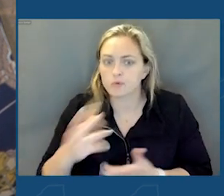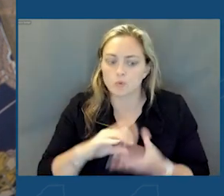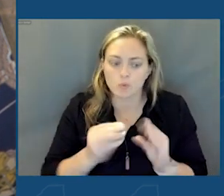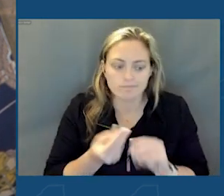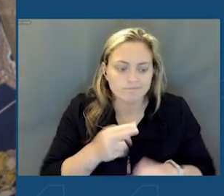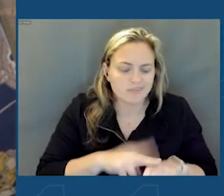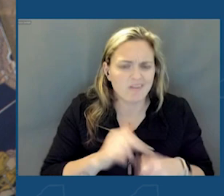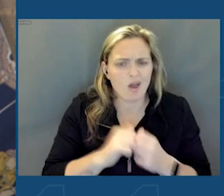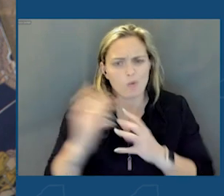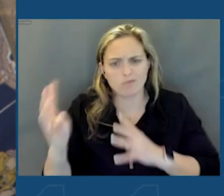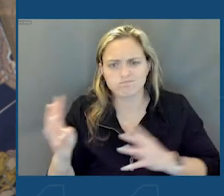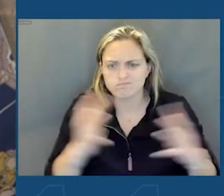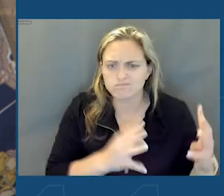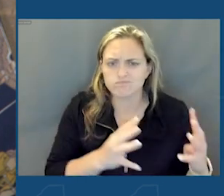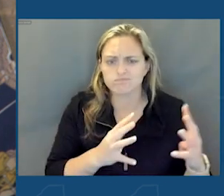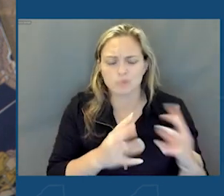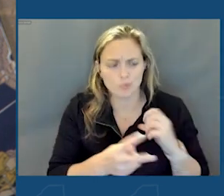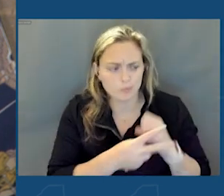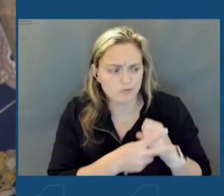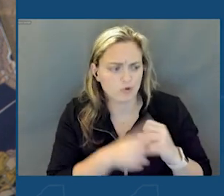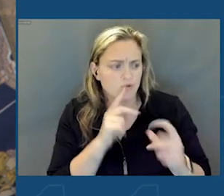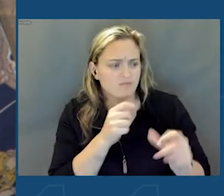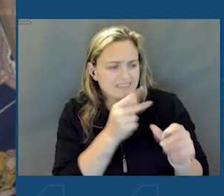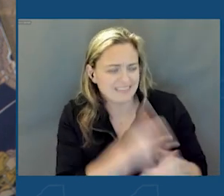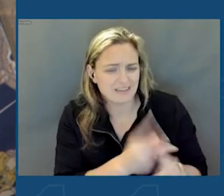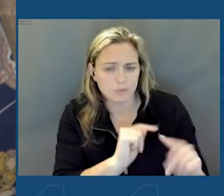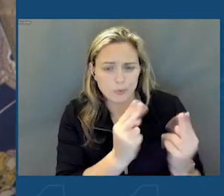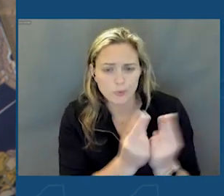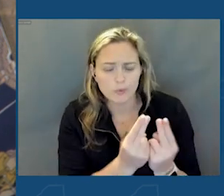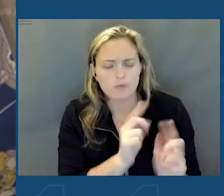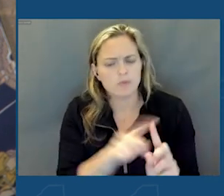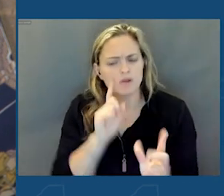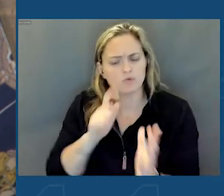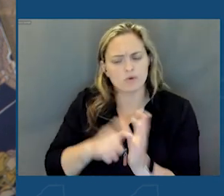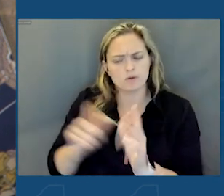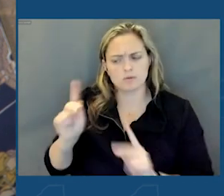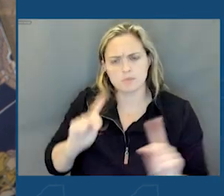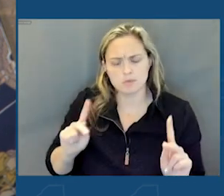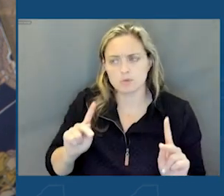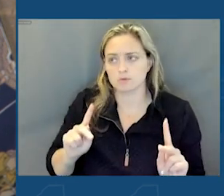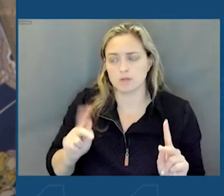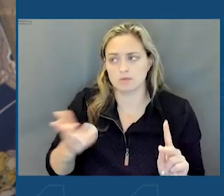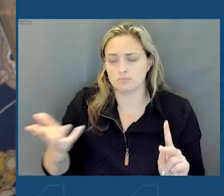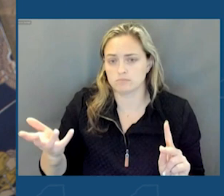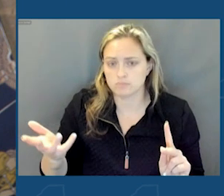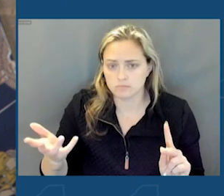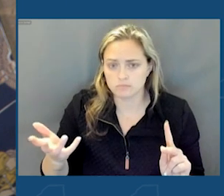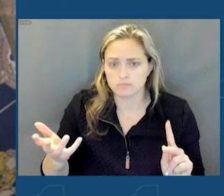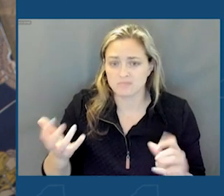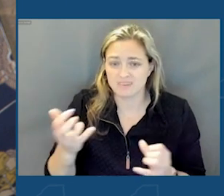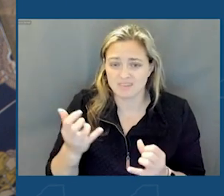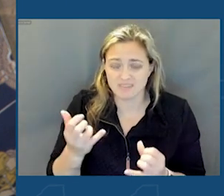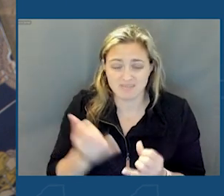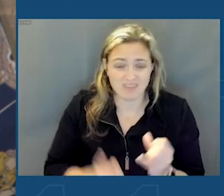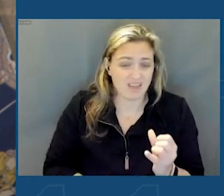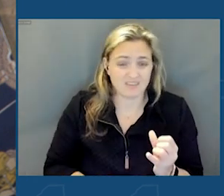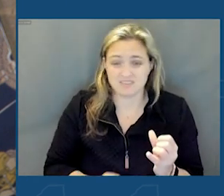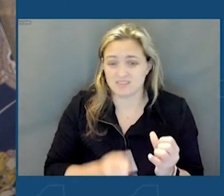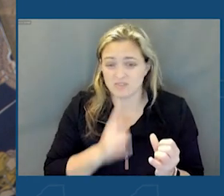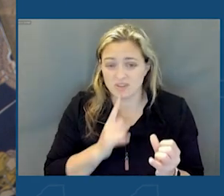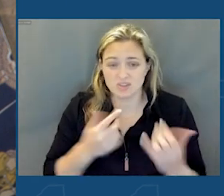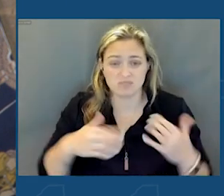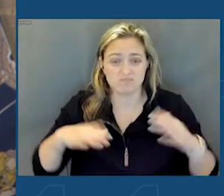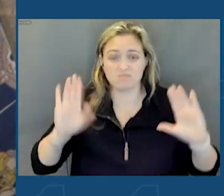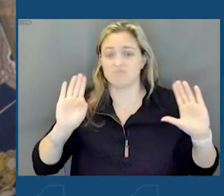fought to preserve the Union. And he said he recognized the people had given the last full measure of devotion is